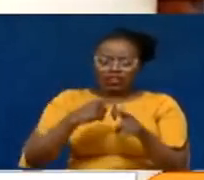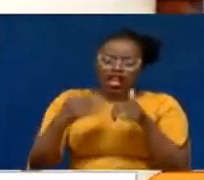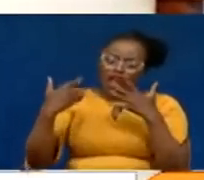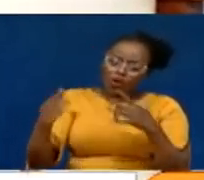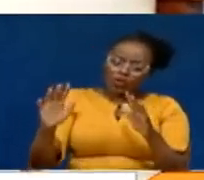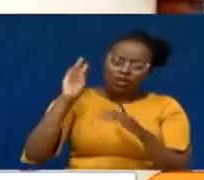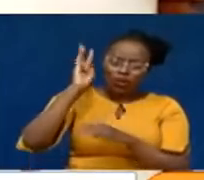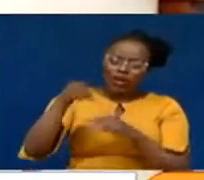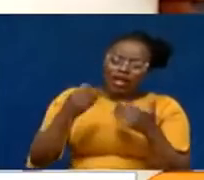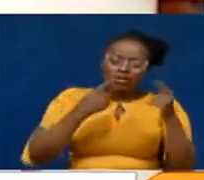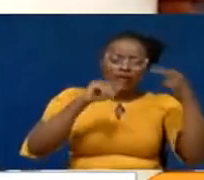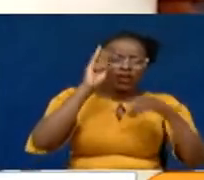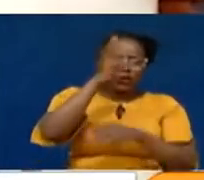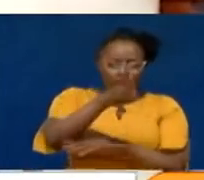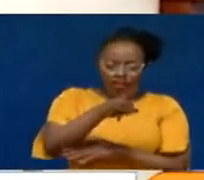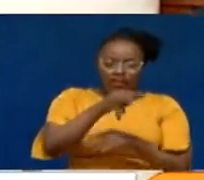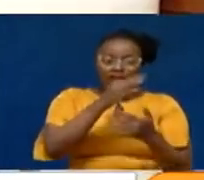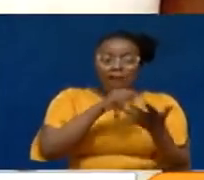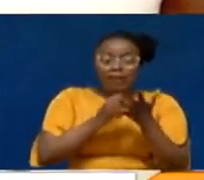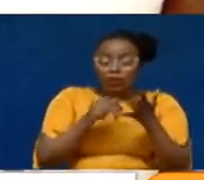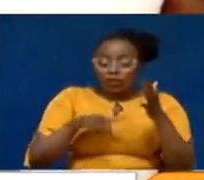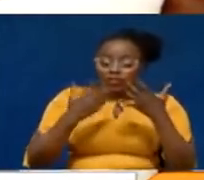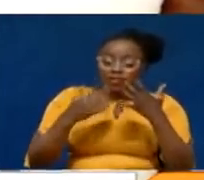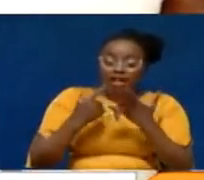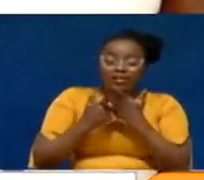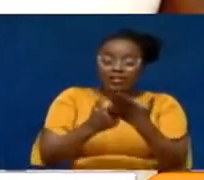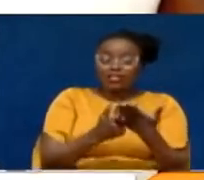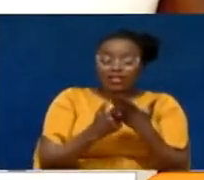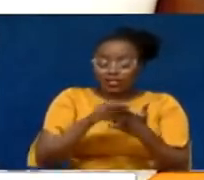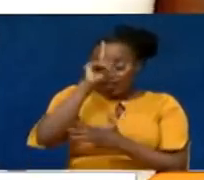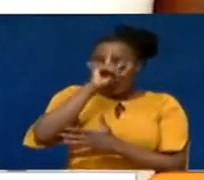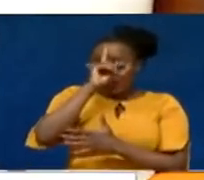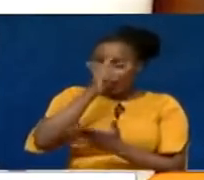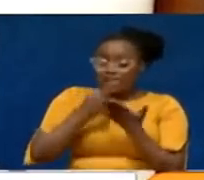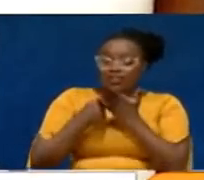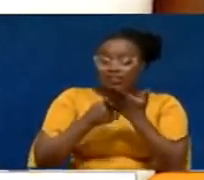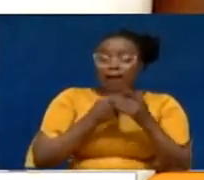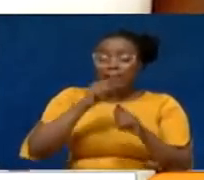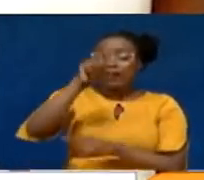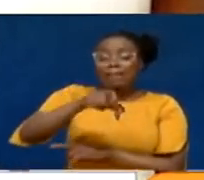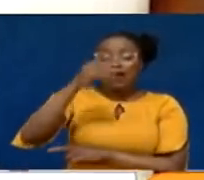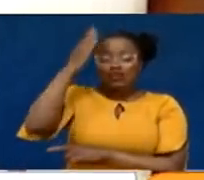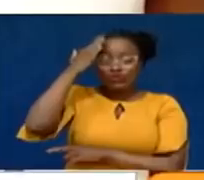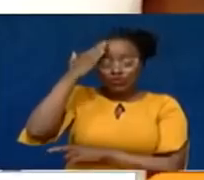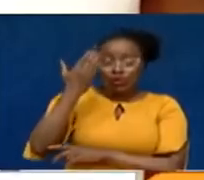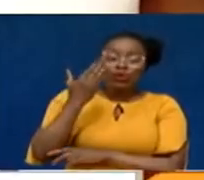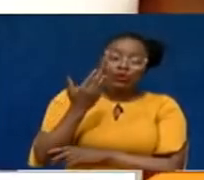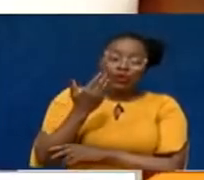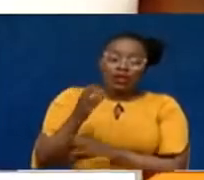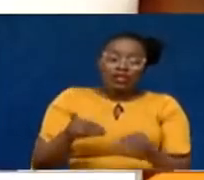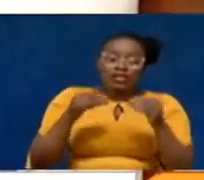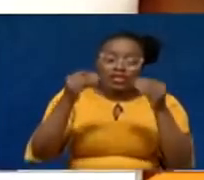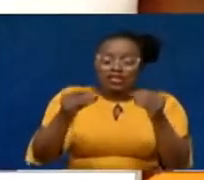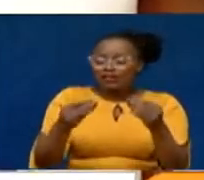lose some, win some. But it's a discussion, it's a robust discussion, but you must know that it's giving